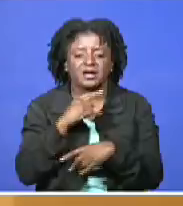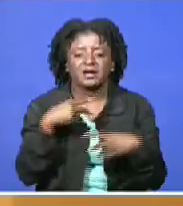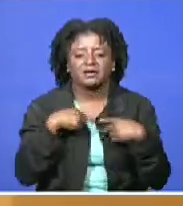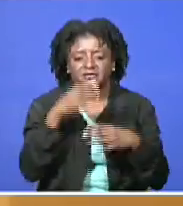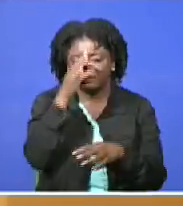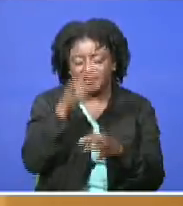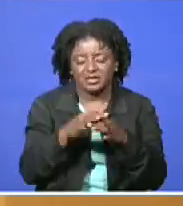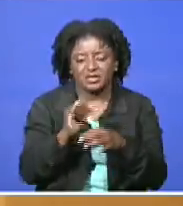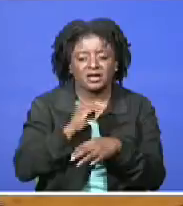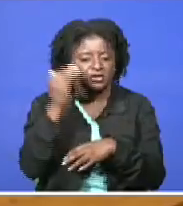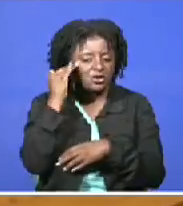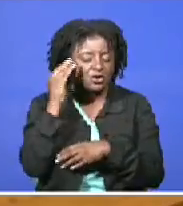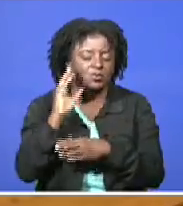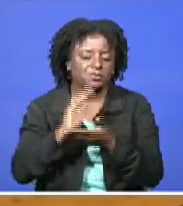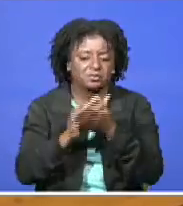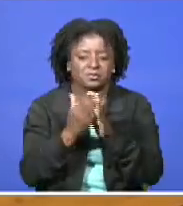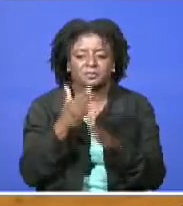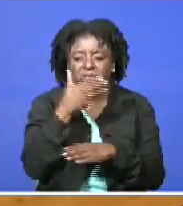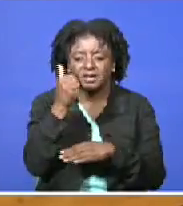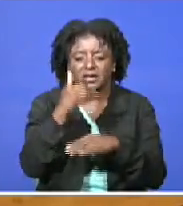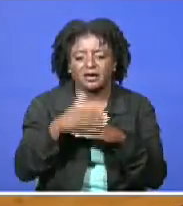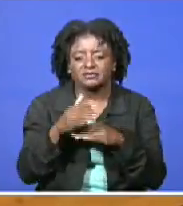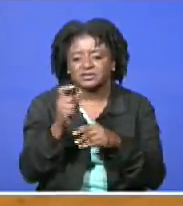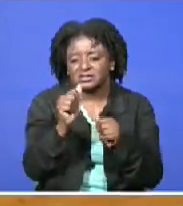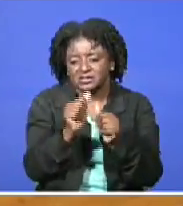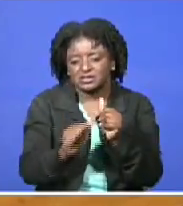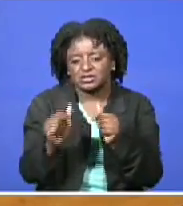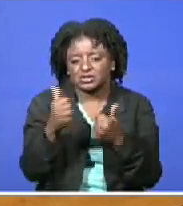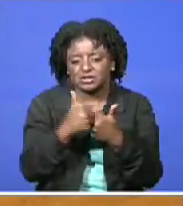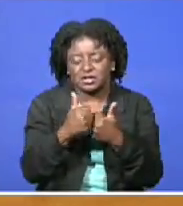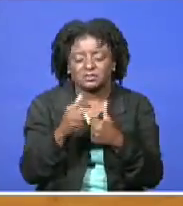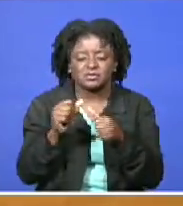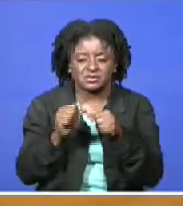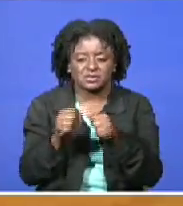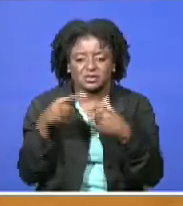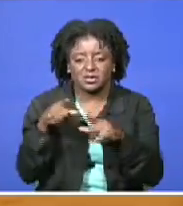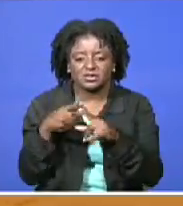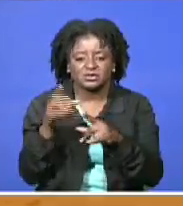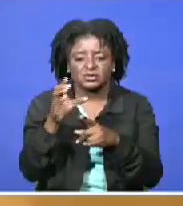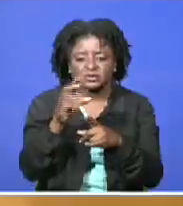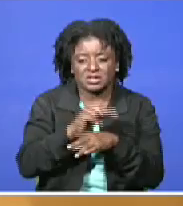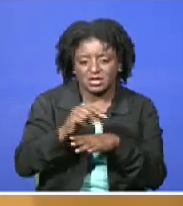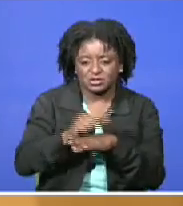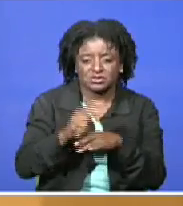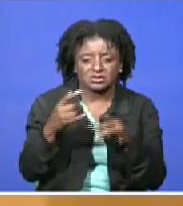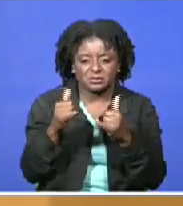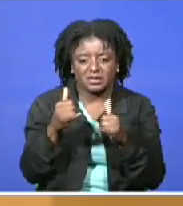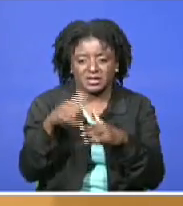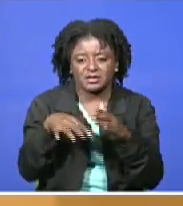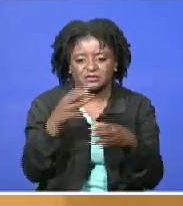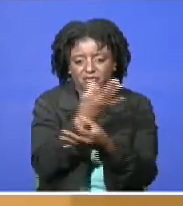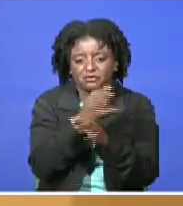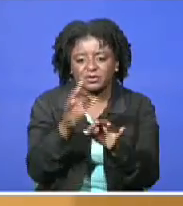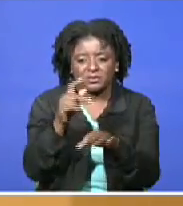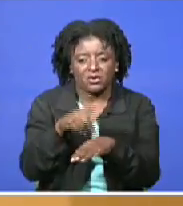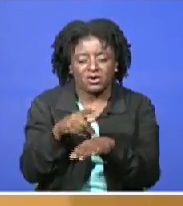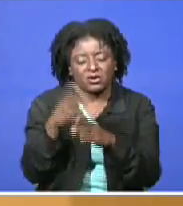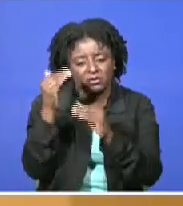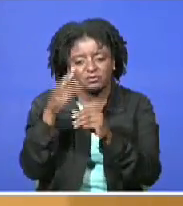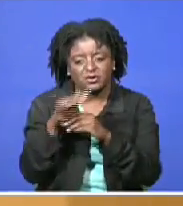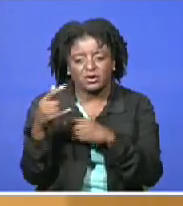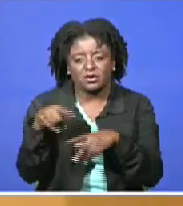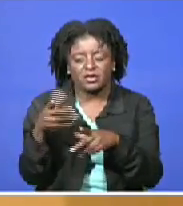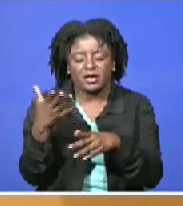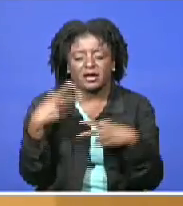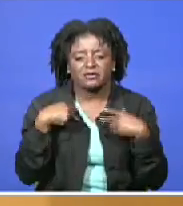get better after each game. We still made it to Nationals, to play in Nationals in Freeport, so hopefully we go over there, have a